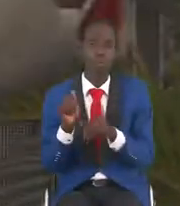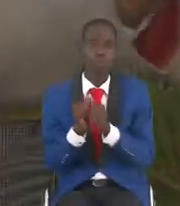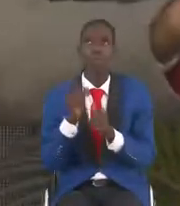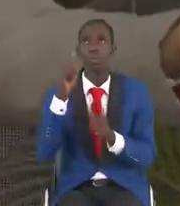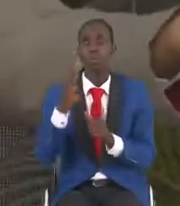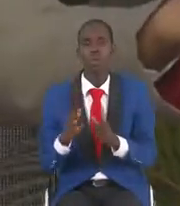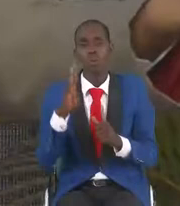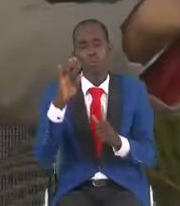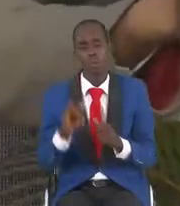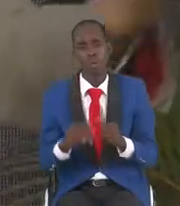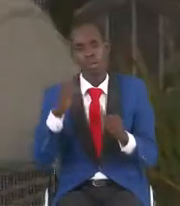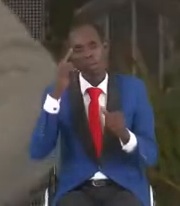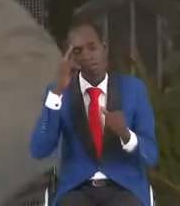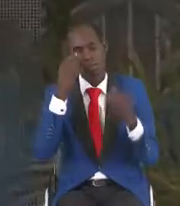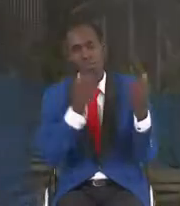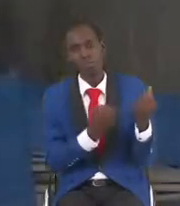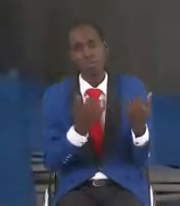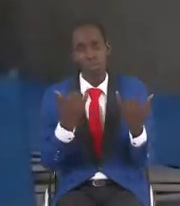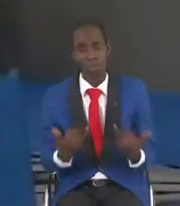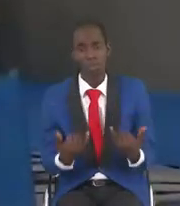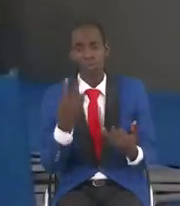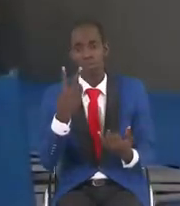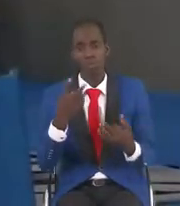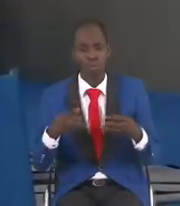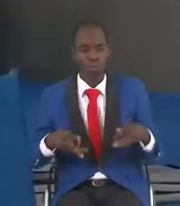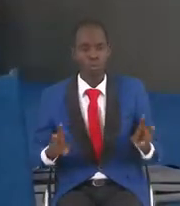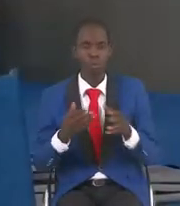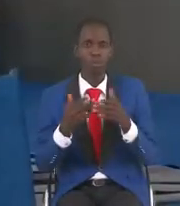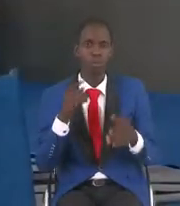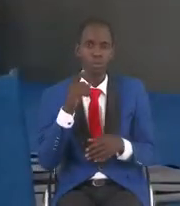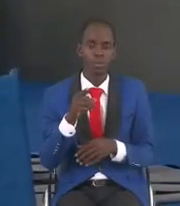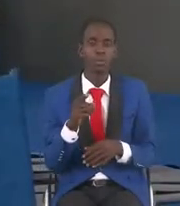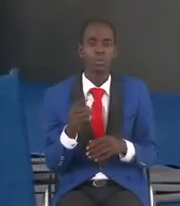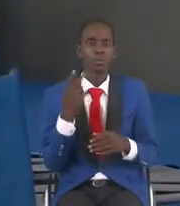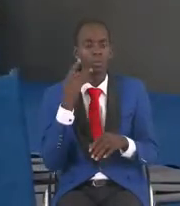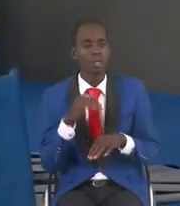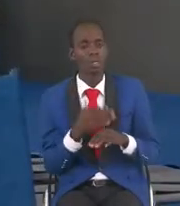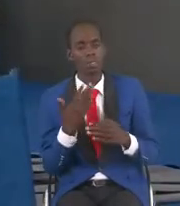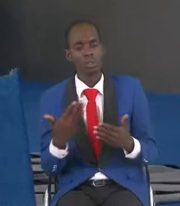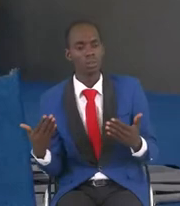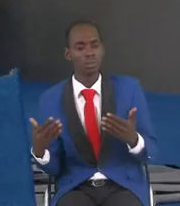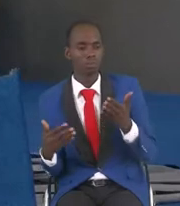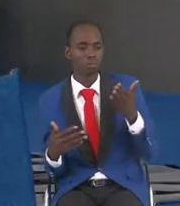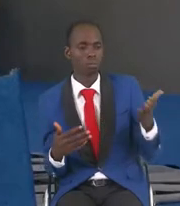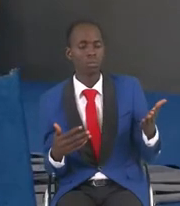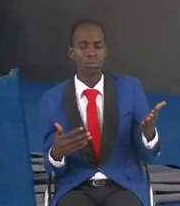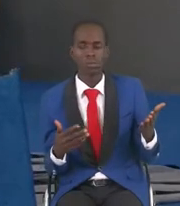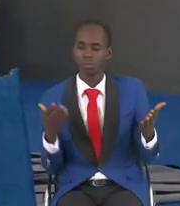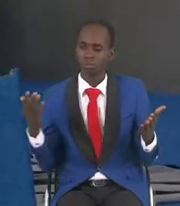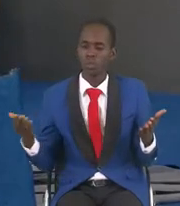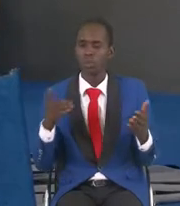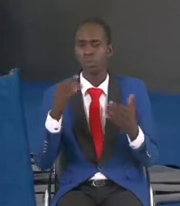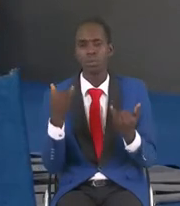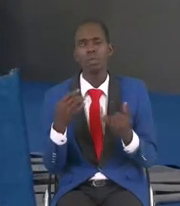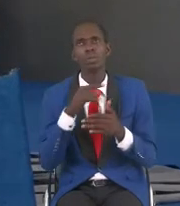those two streams are before us. If you look at things around, This is what God said. In the last